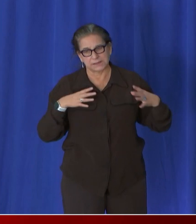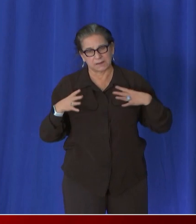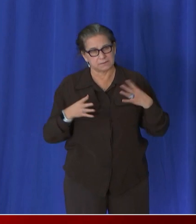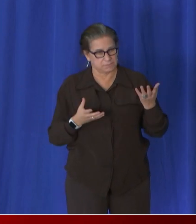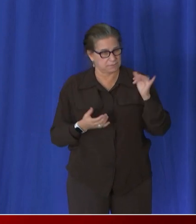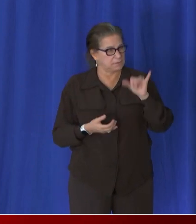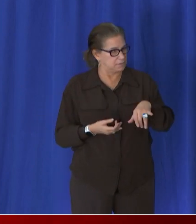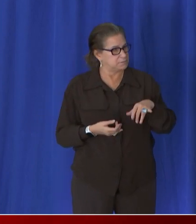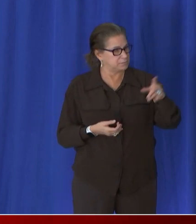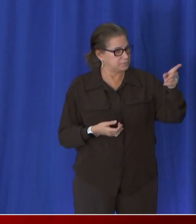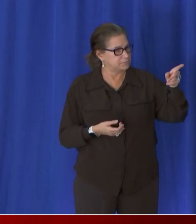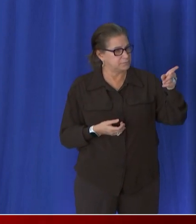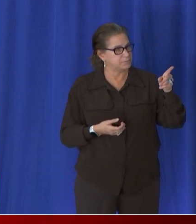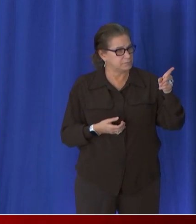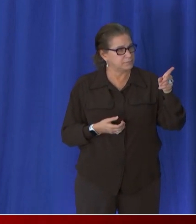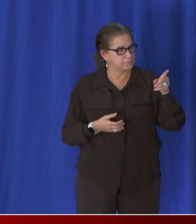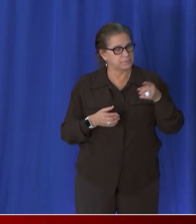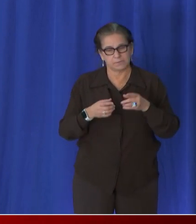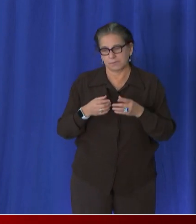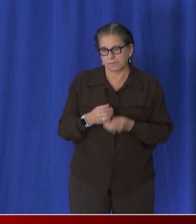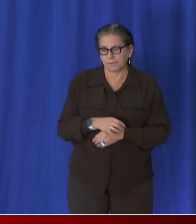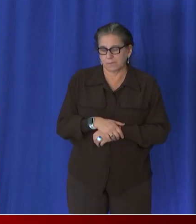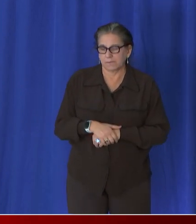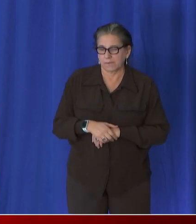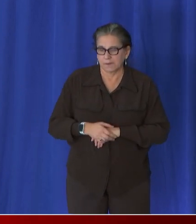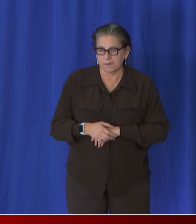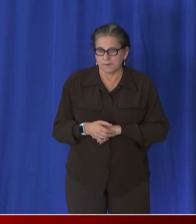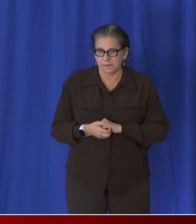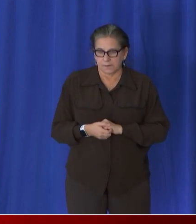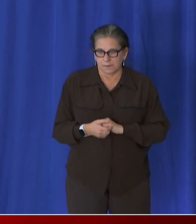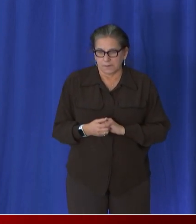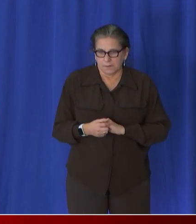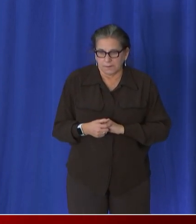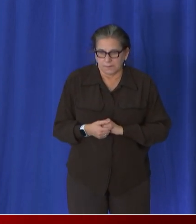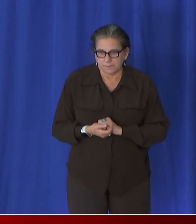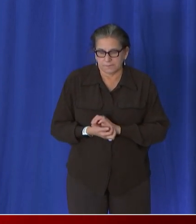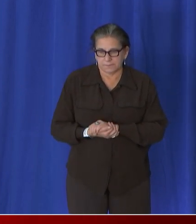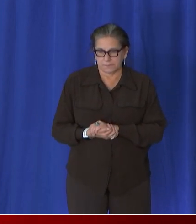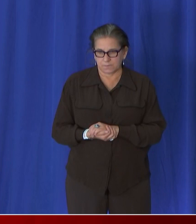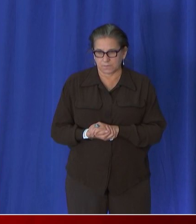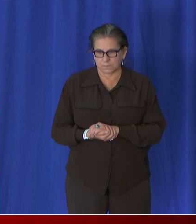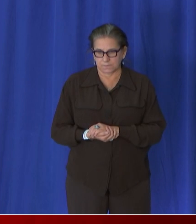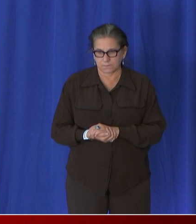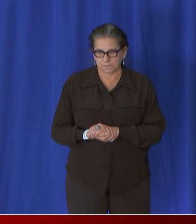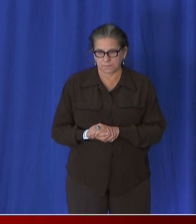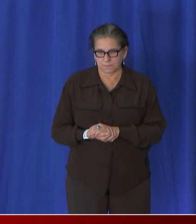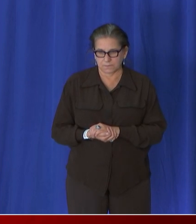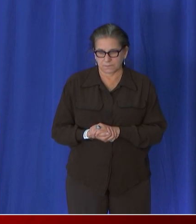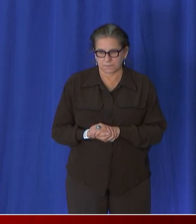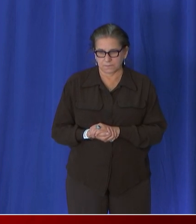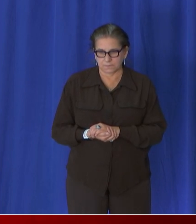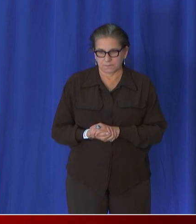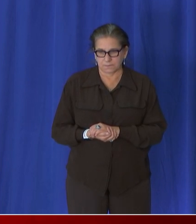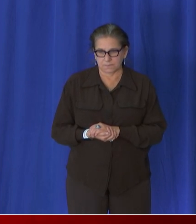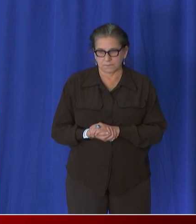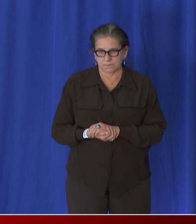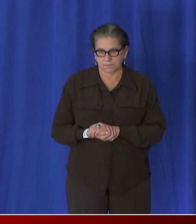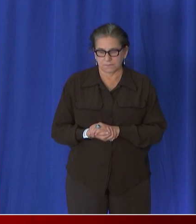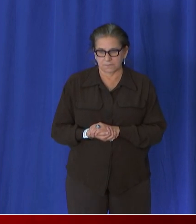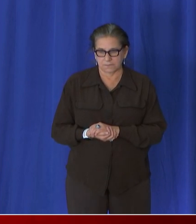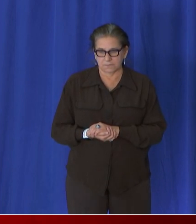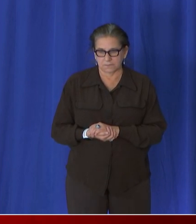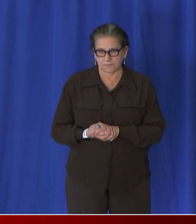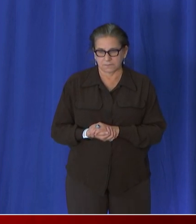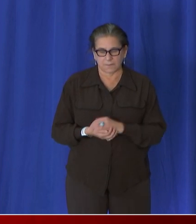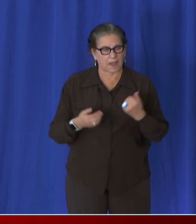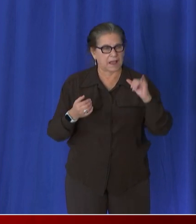come, and not to get too granular, but I think if someone has, for example, a religious exemption or other reason why they can't be vaccinated, are there concerns